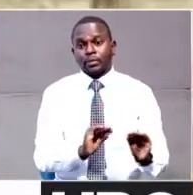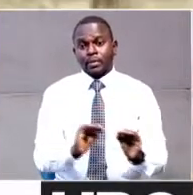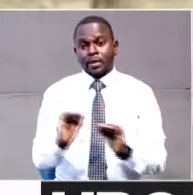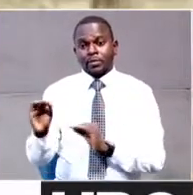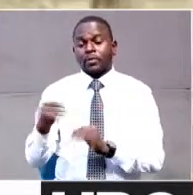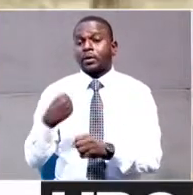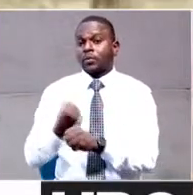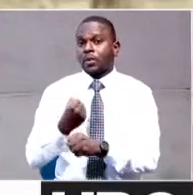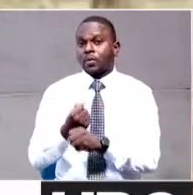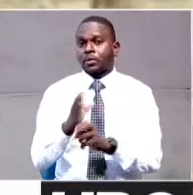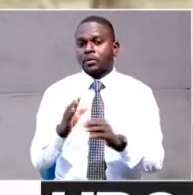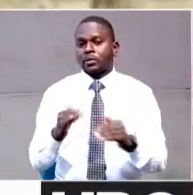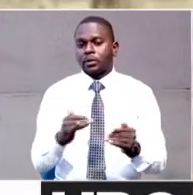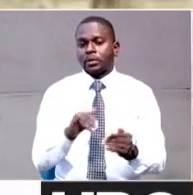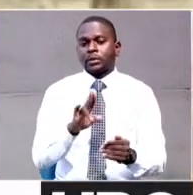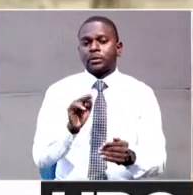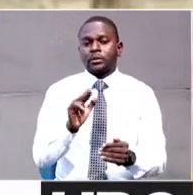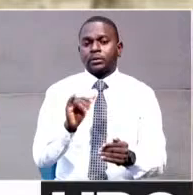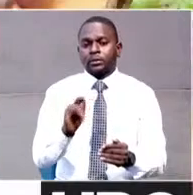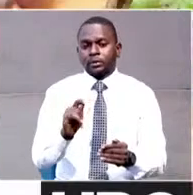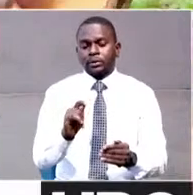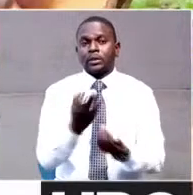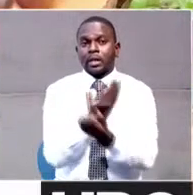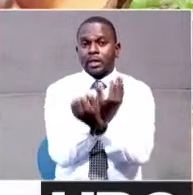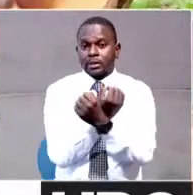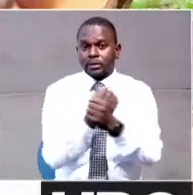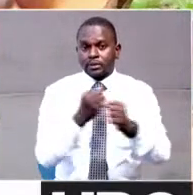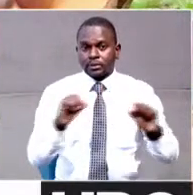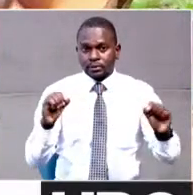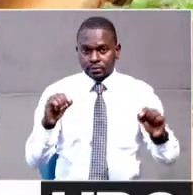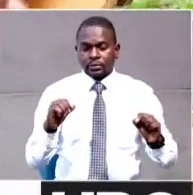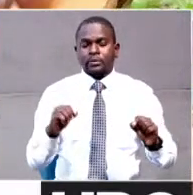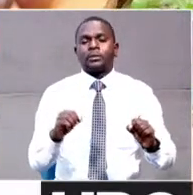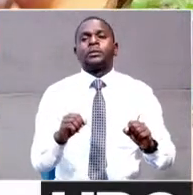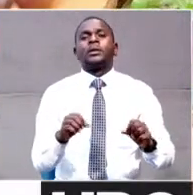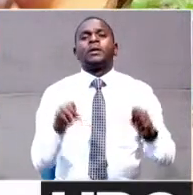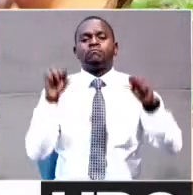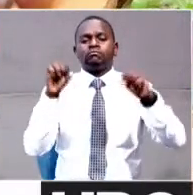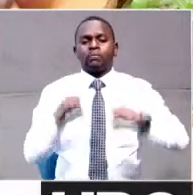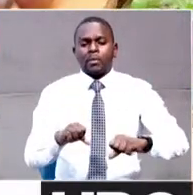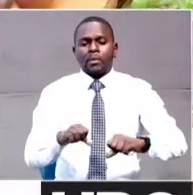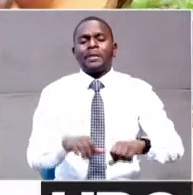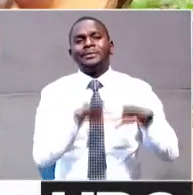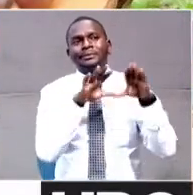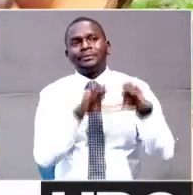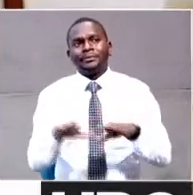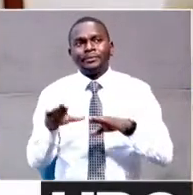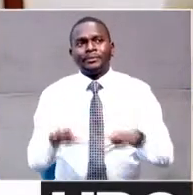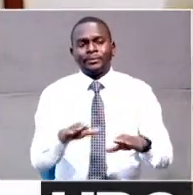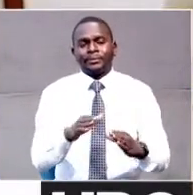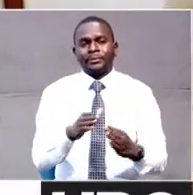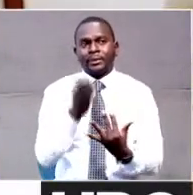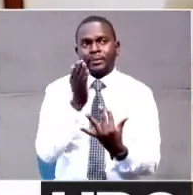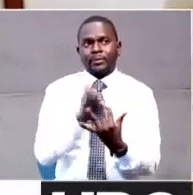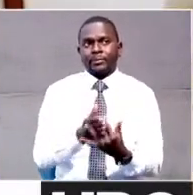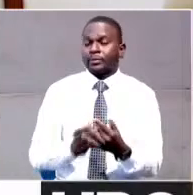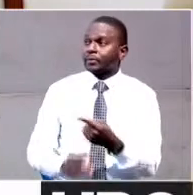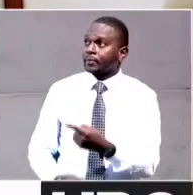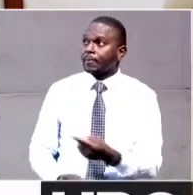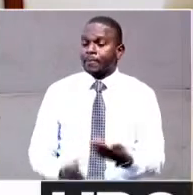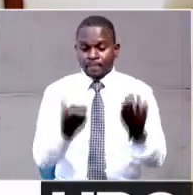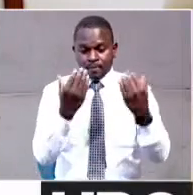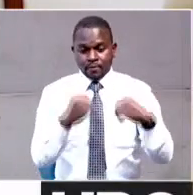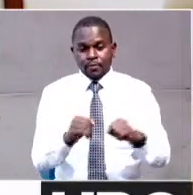workers that the unit has rescued from dehumanizing treatment in the Middle East. We were able